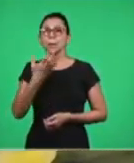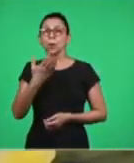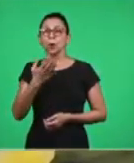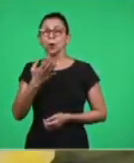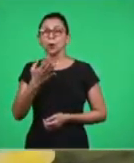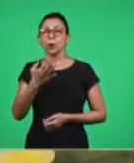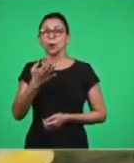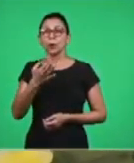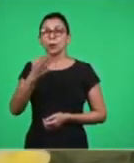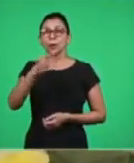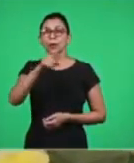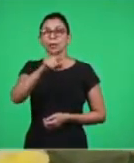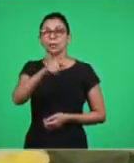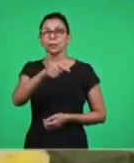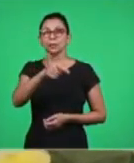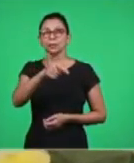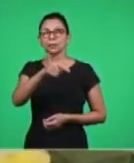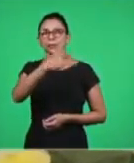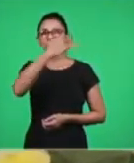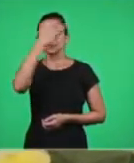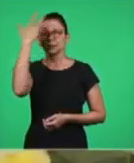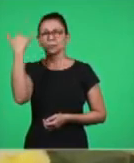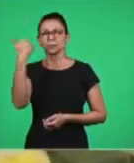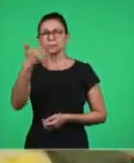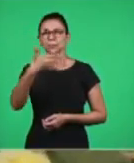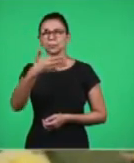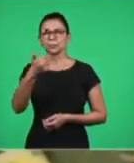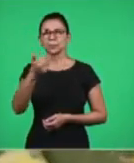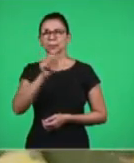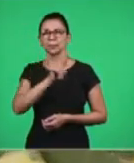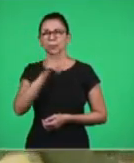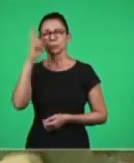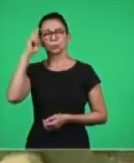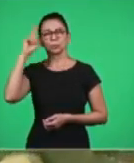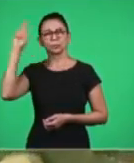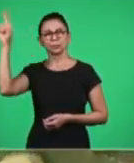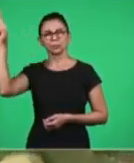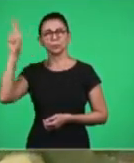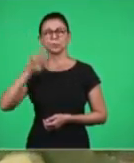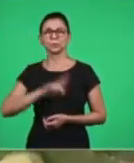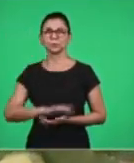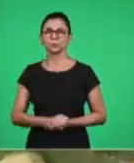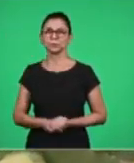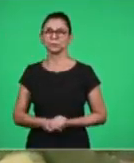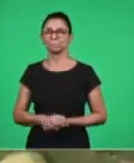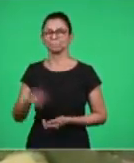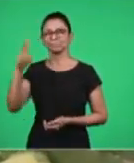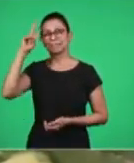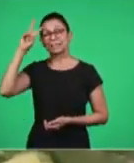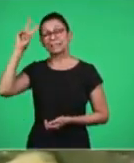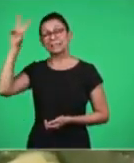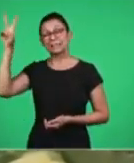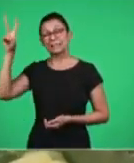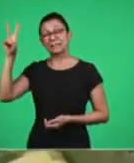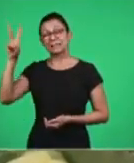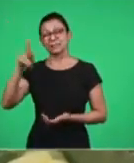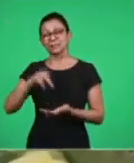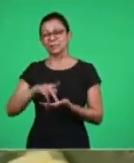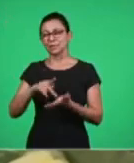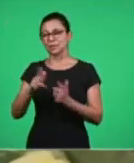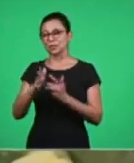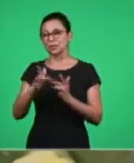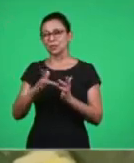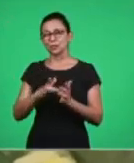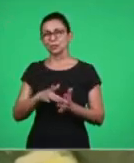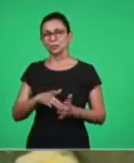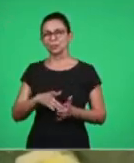text speak about the prophet. They're going to cry, saying, that one was the Messiah. Because